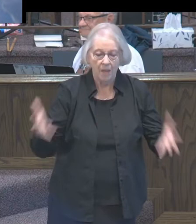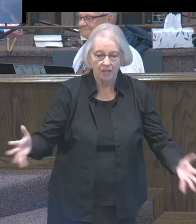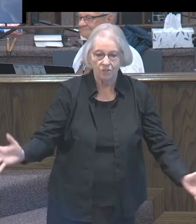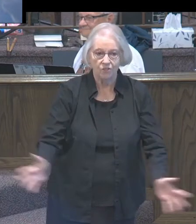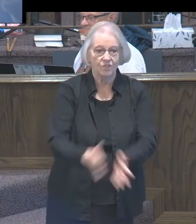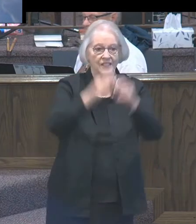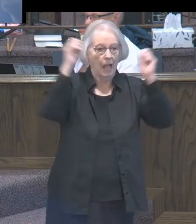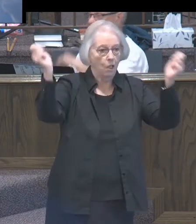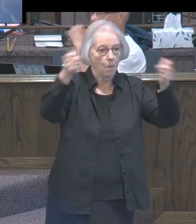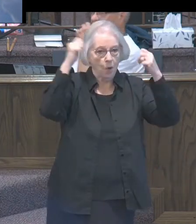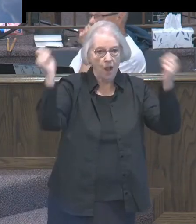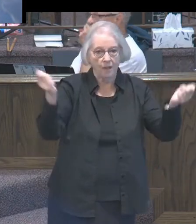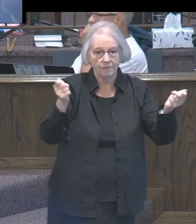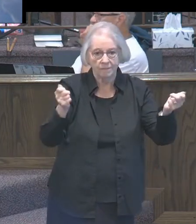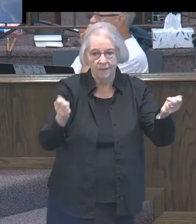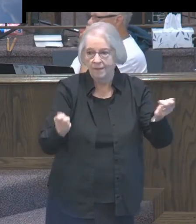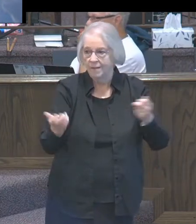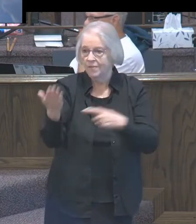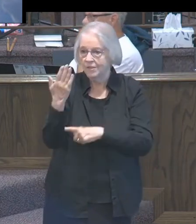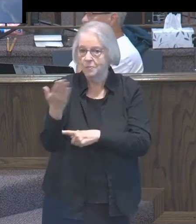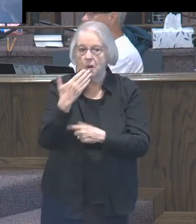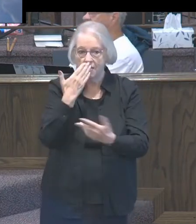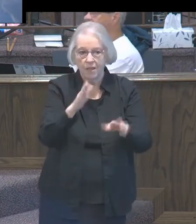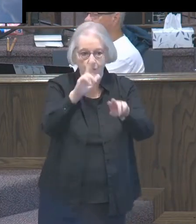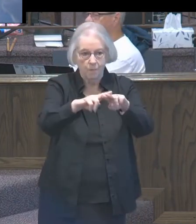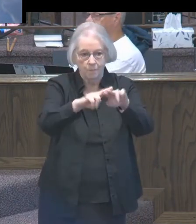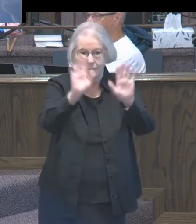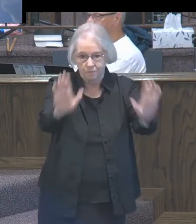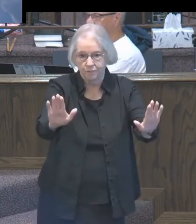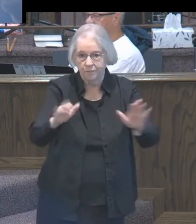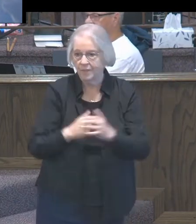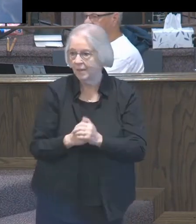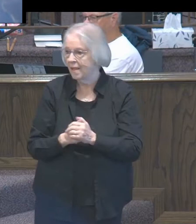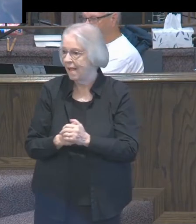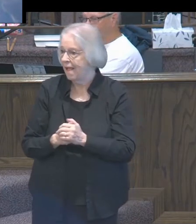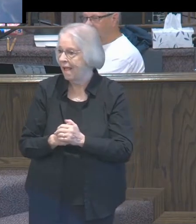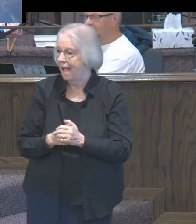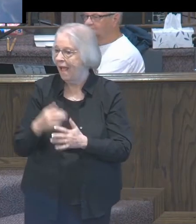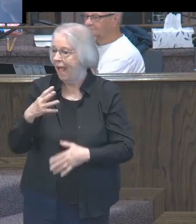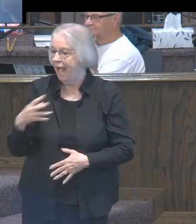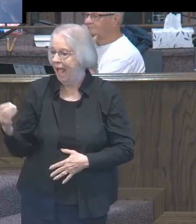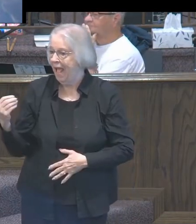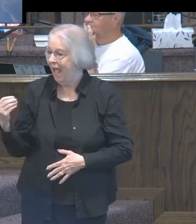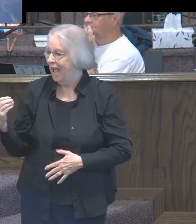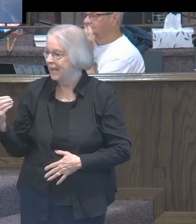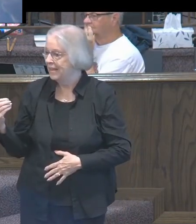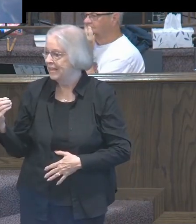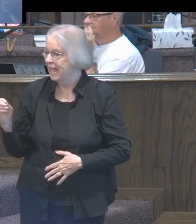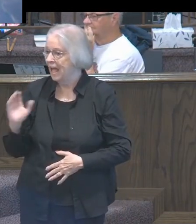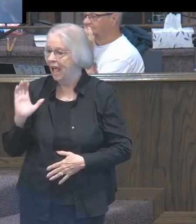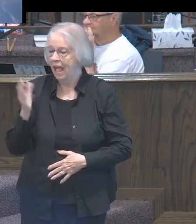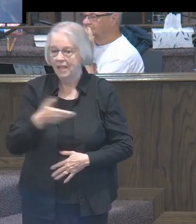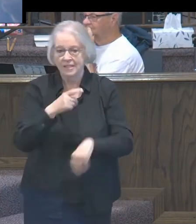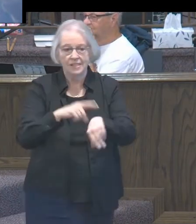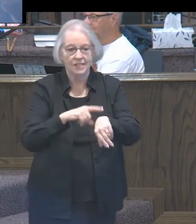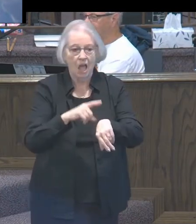celebrate today. You may be seated as we gather together in this time in our service where we